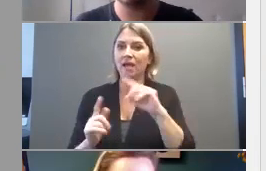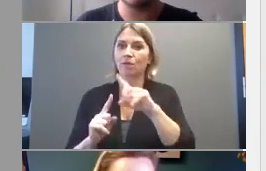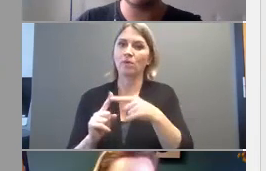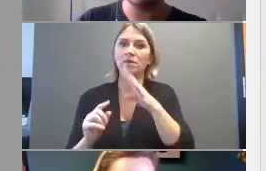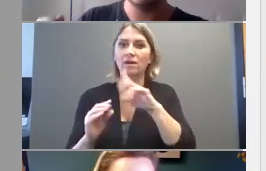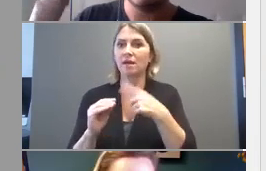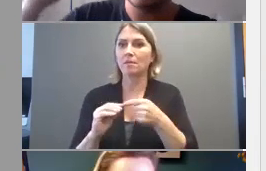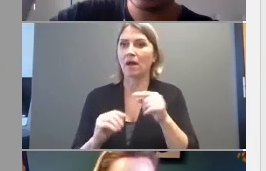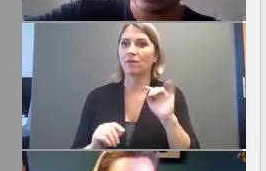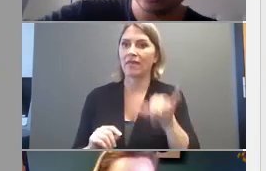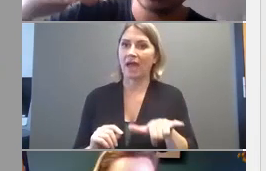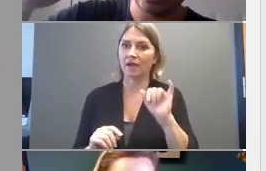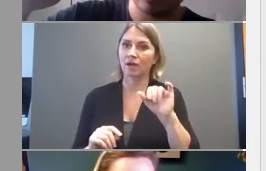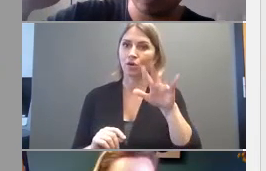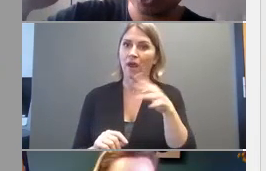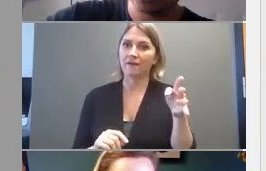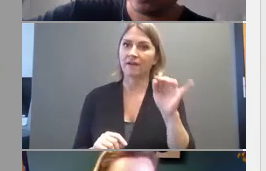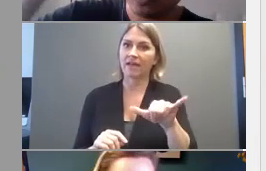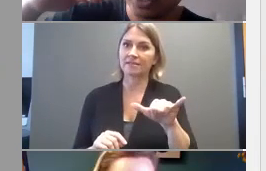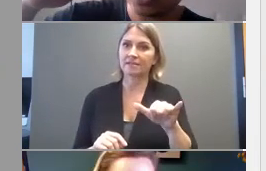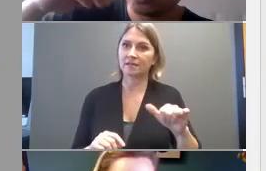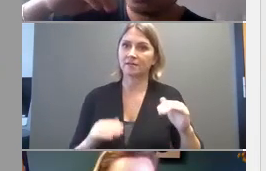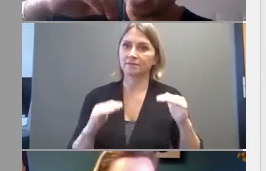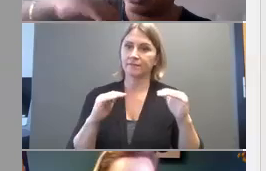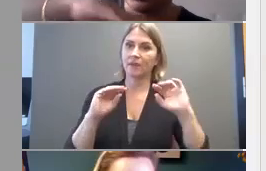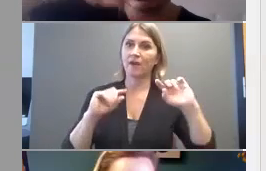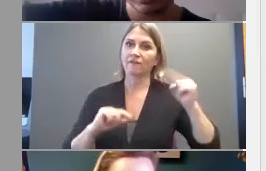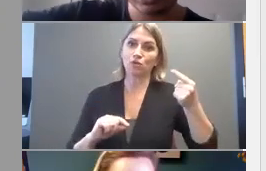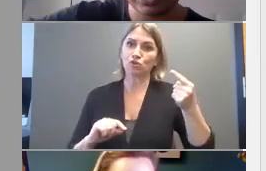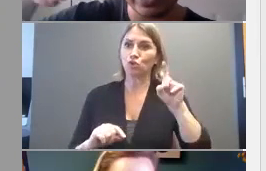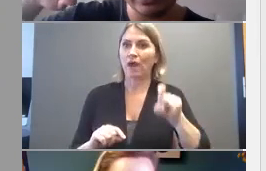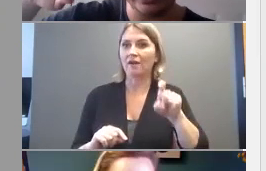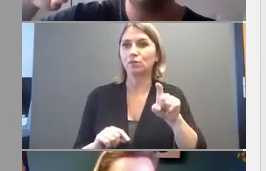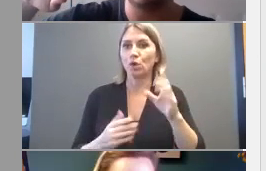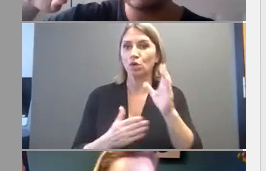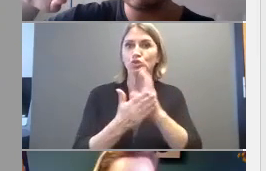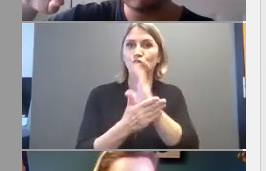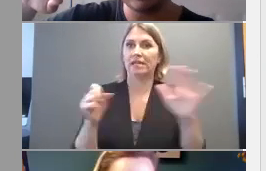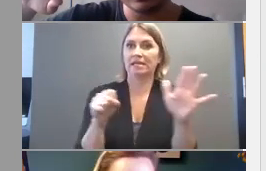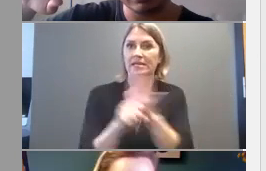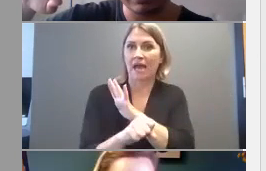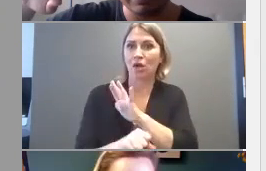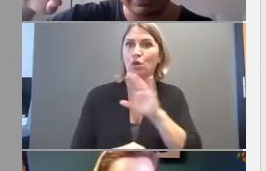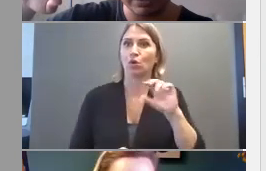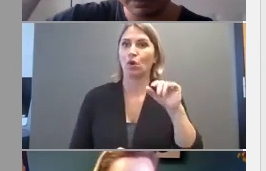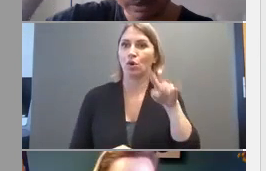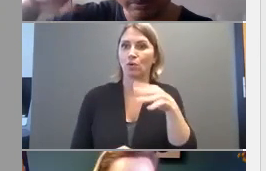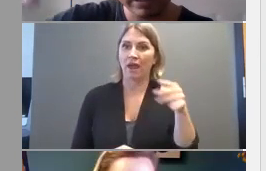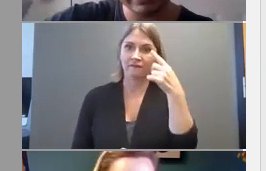graph connectivity, that is a two-tiered approach. First, you would actually search the entire metagraph for your